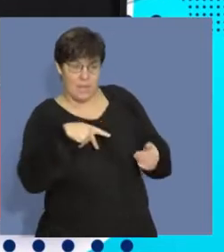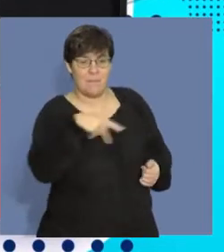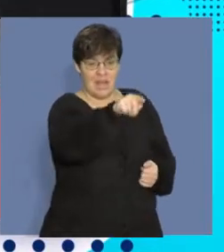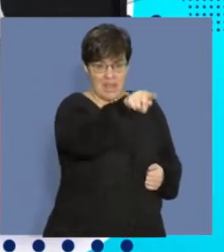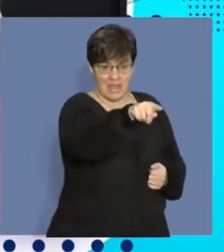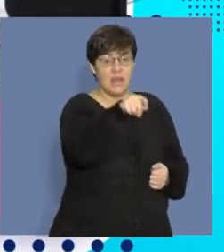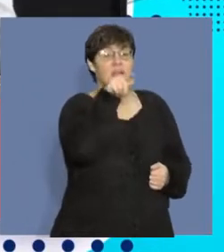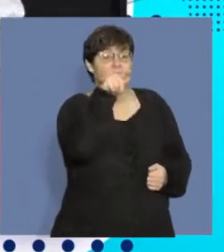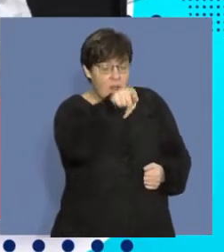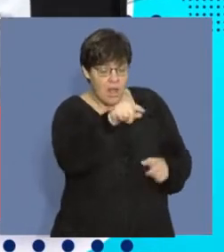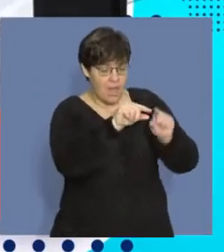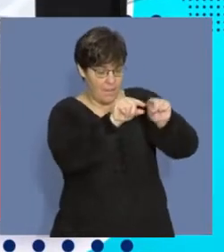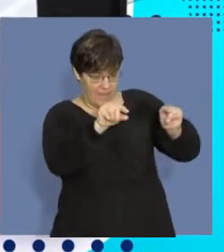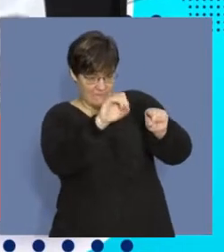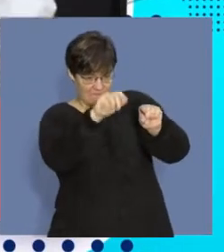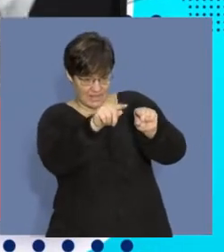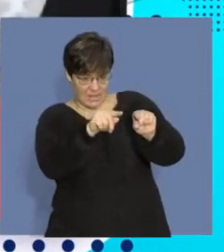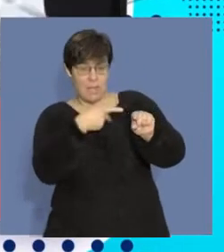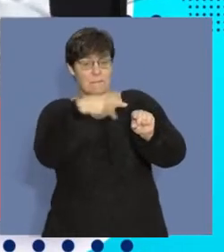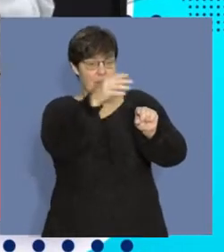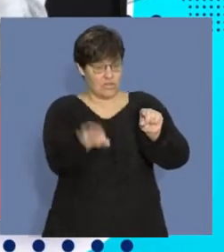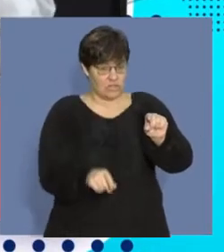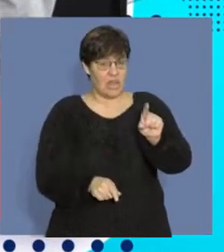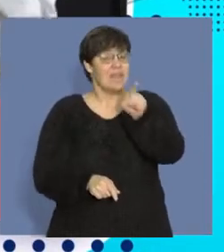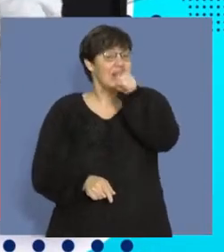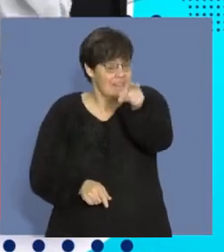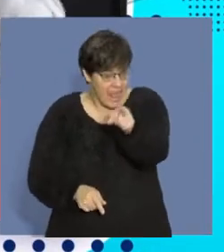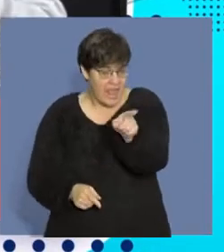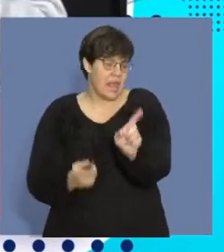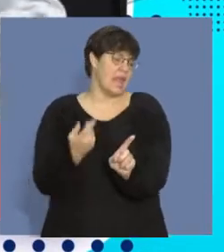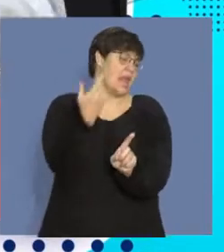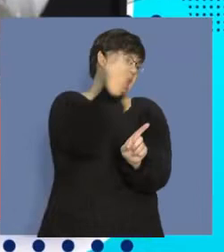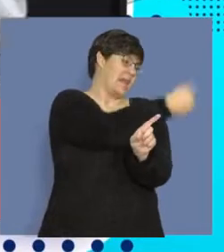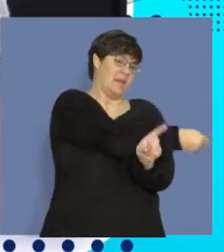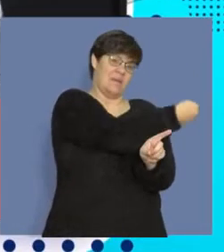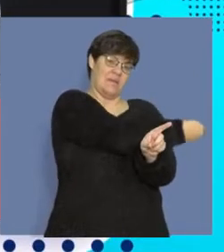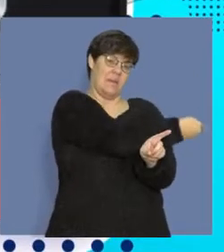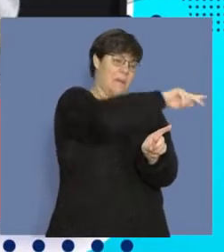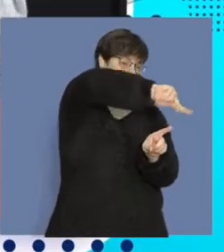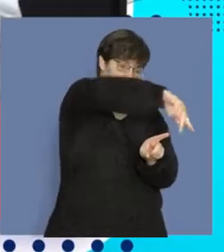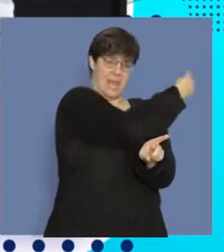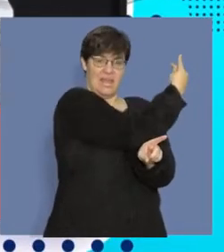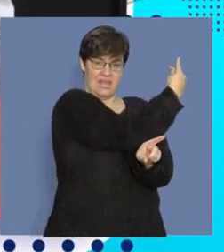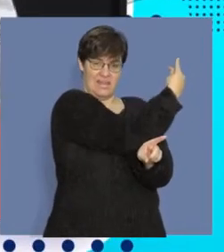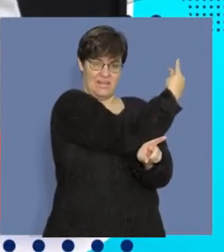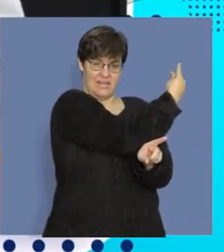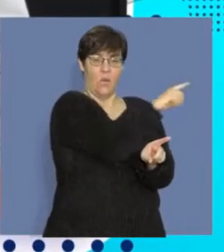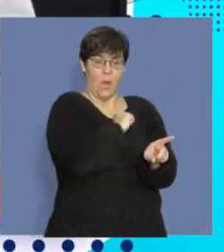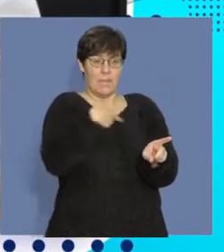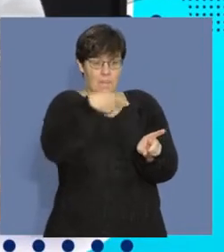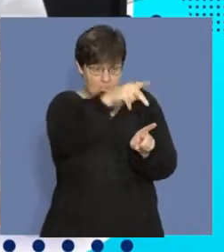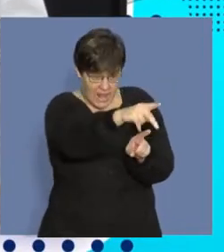that vet that they've collected from you after they've claimed the input vet that amount needs to be paid over to